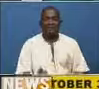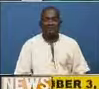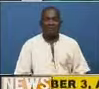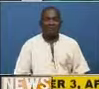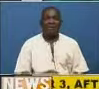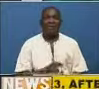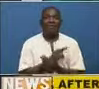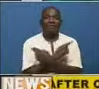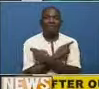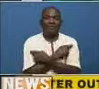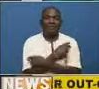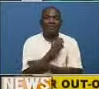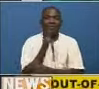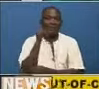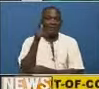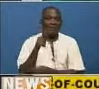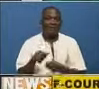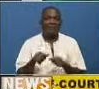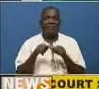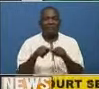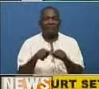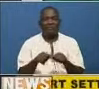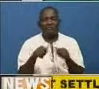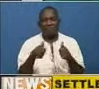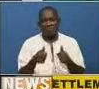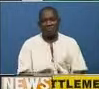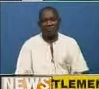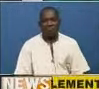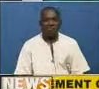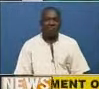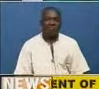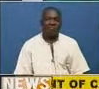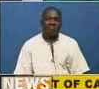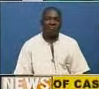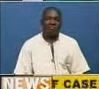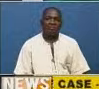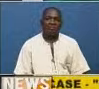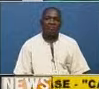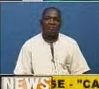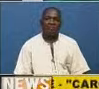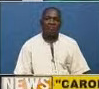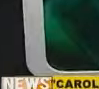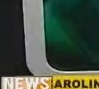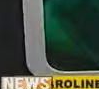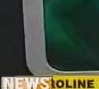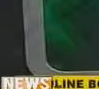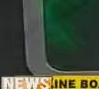channel and on GTV and Facebook as well. We'll be back shortly. Please do stay.